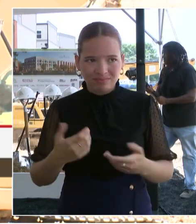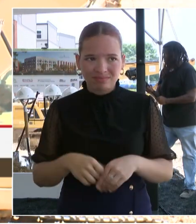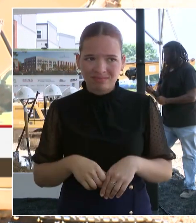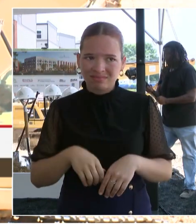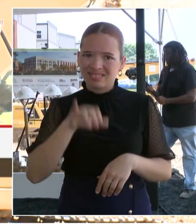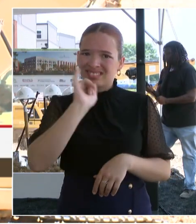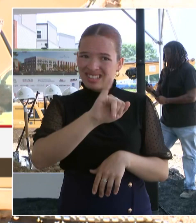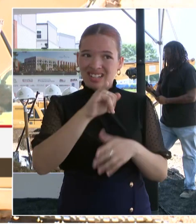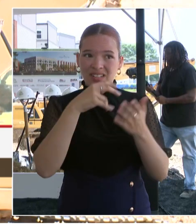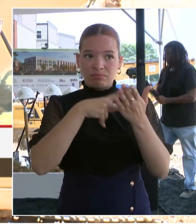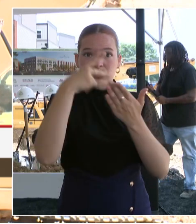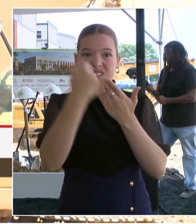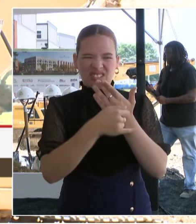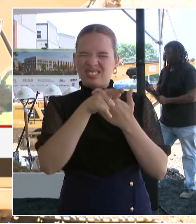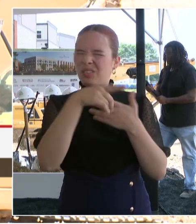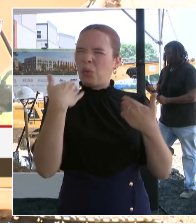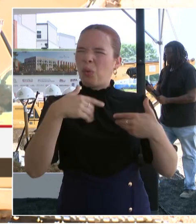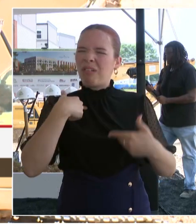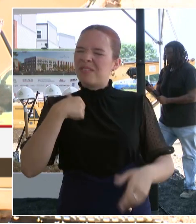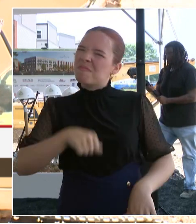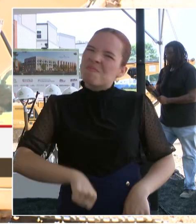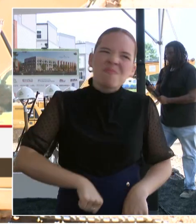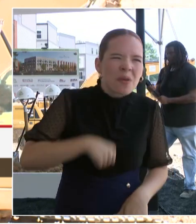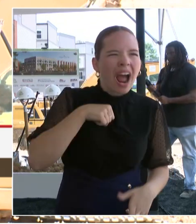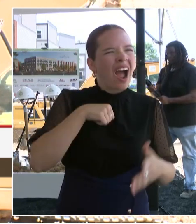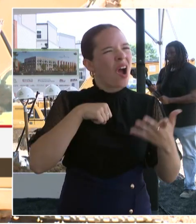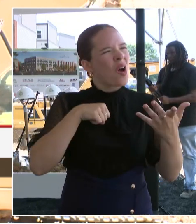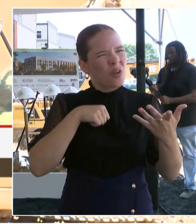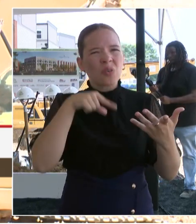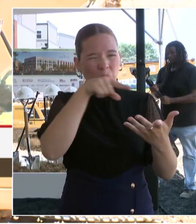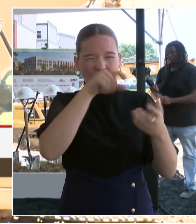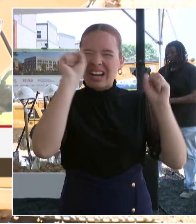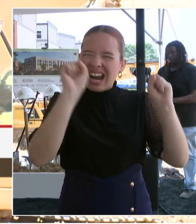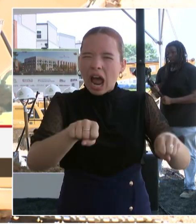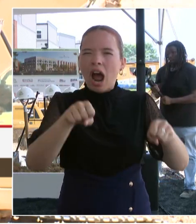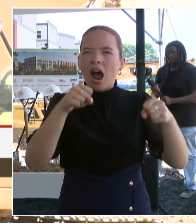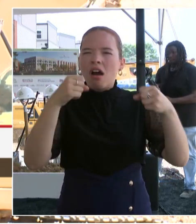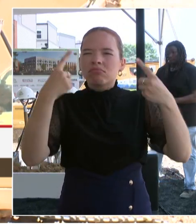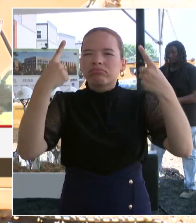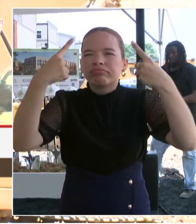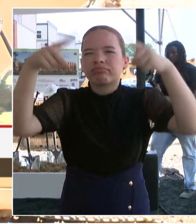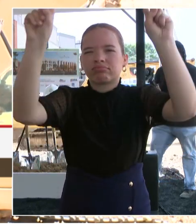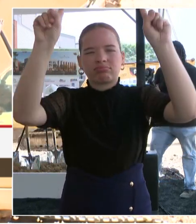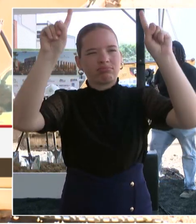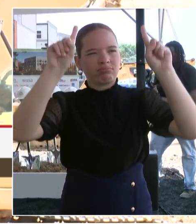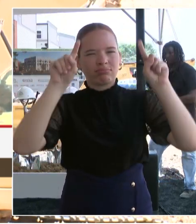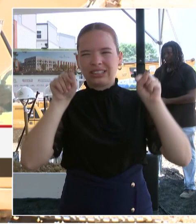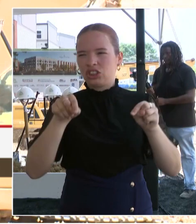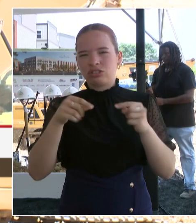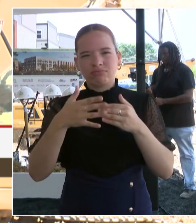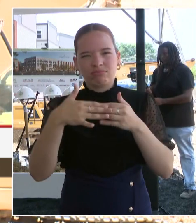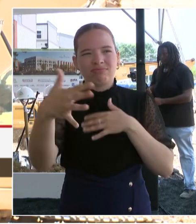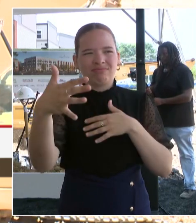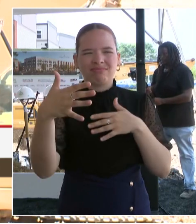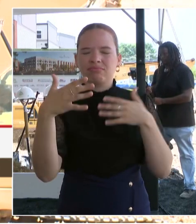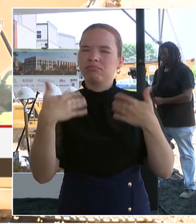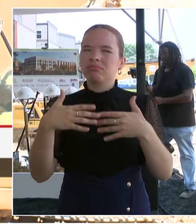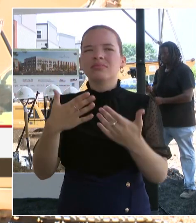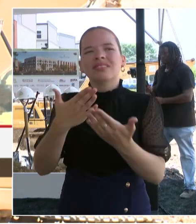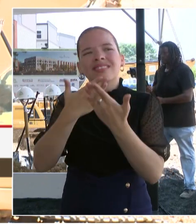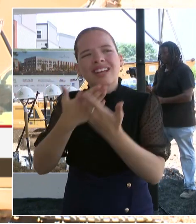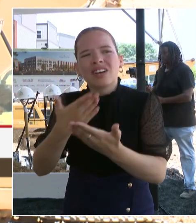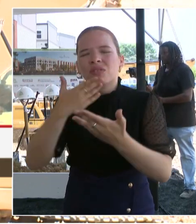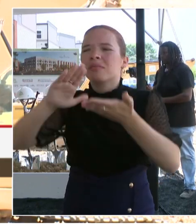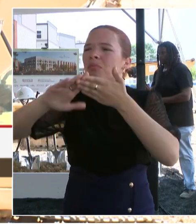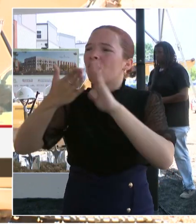is worth celebrating. I am so thankful to our community partners. Outside of the mayor and the council, we have another